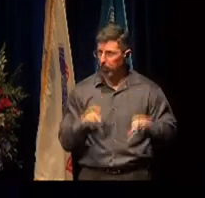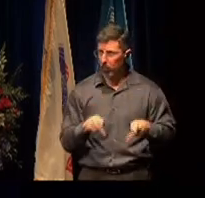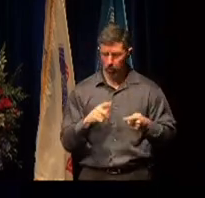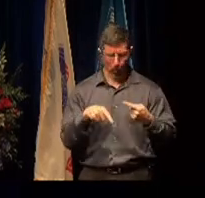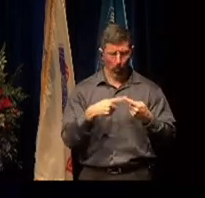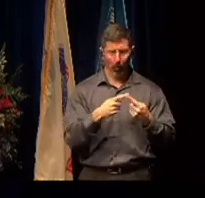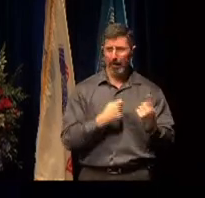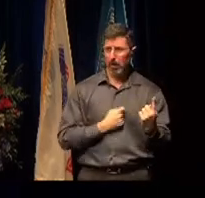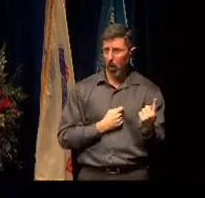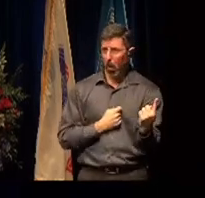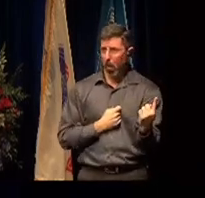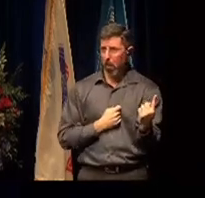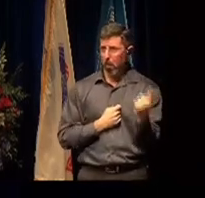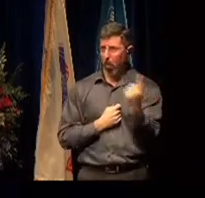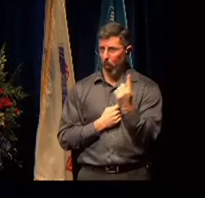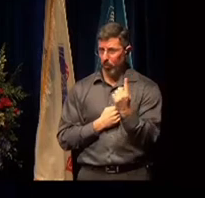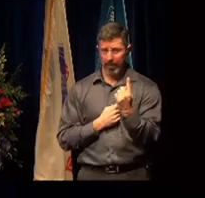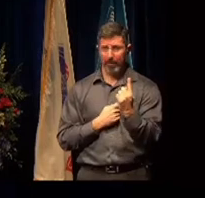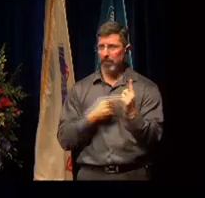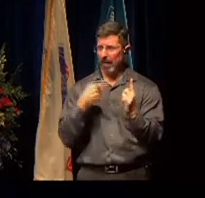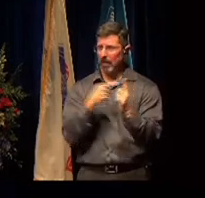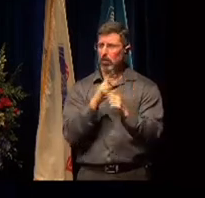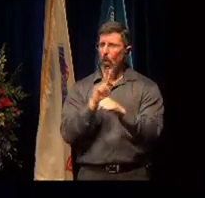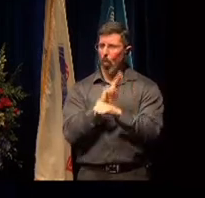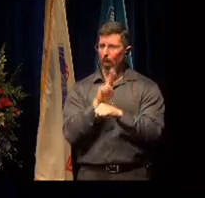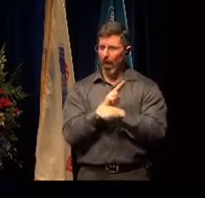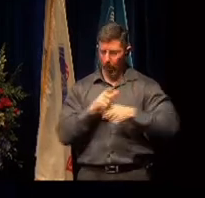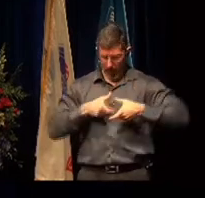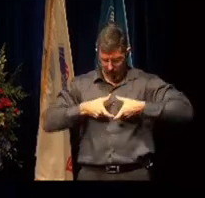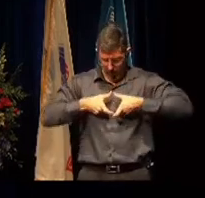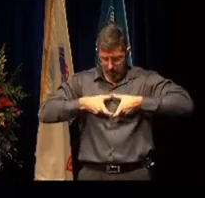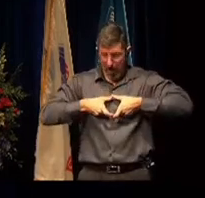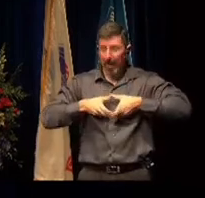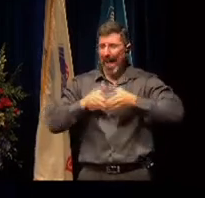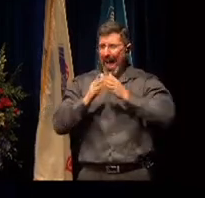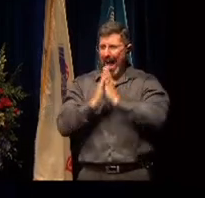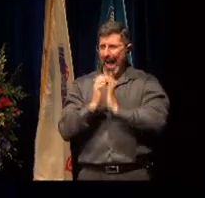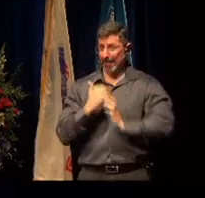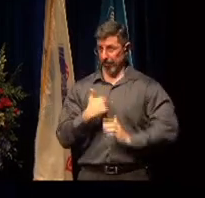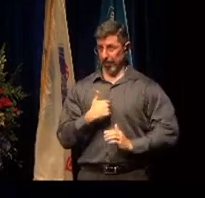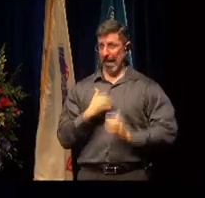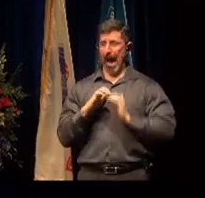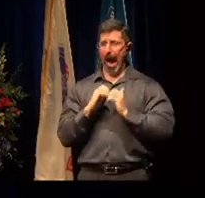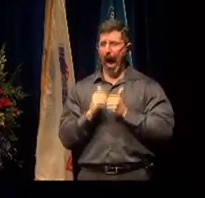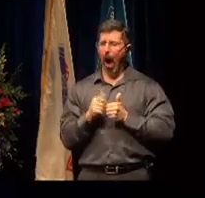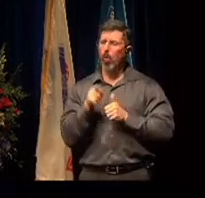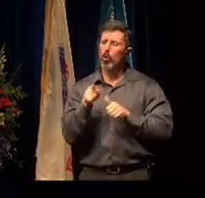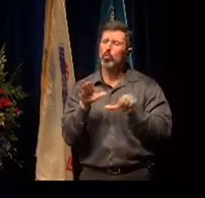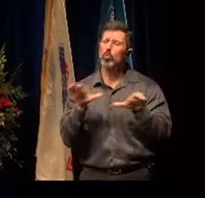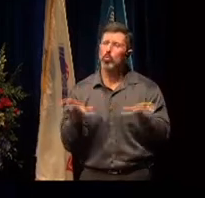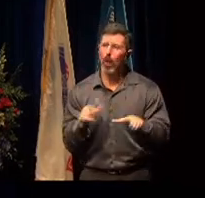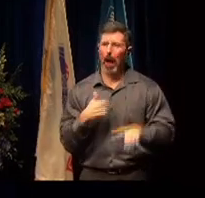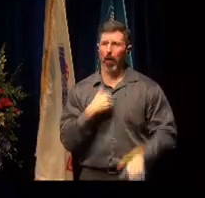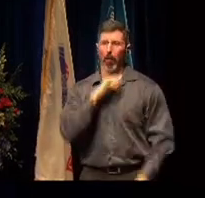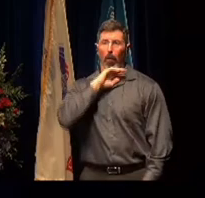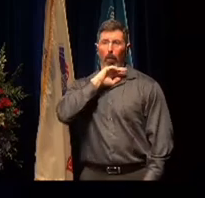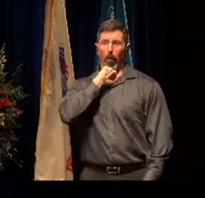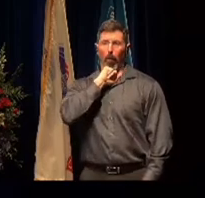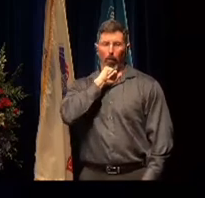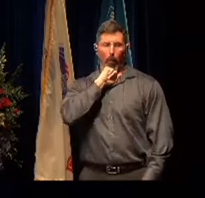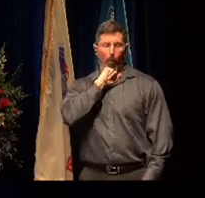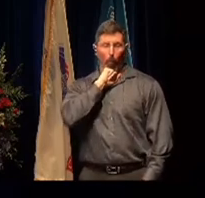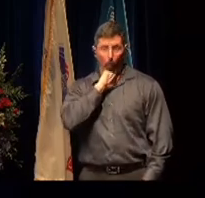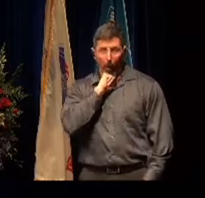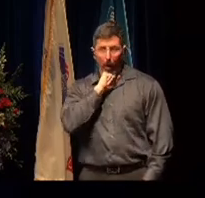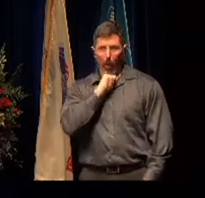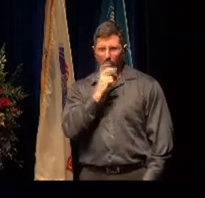approach me, often with the Medal of Honor around his neck, and ask, "How are you doing?" First, I was speechless simply being in the presence